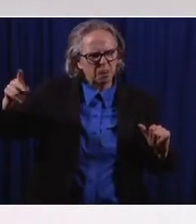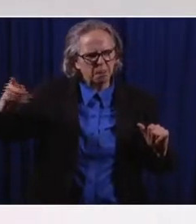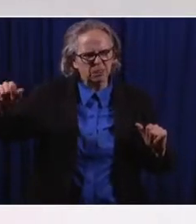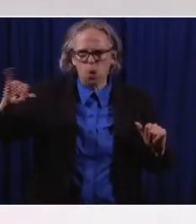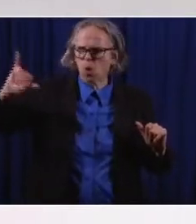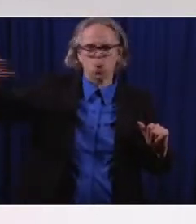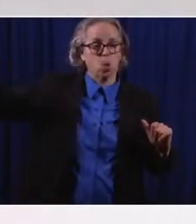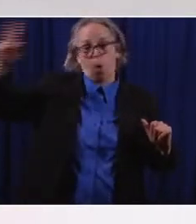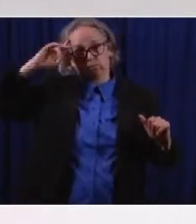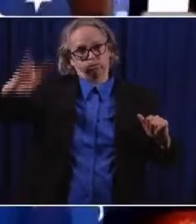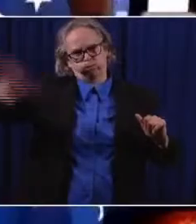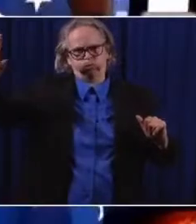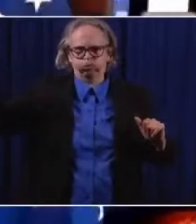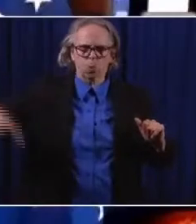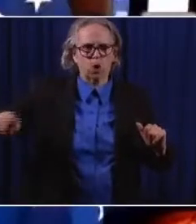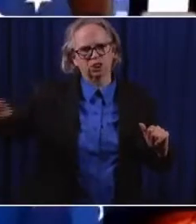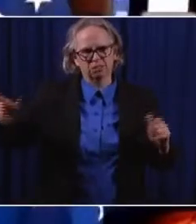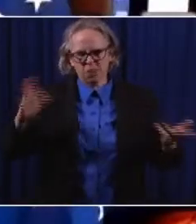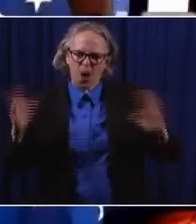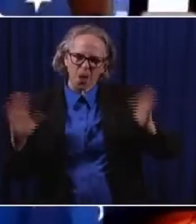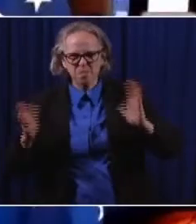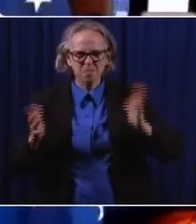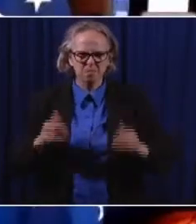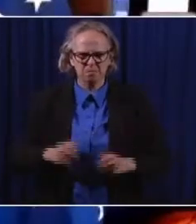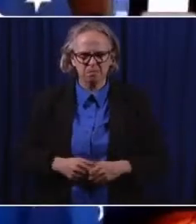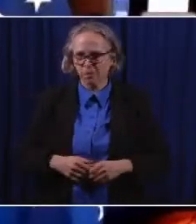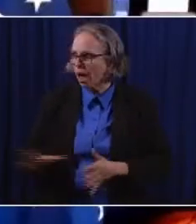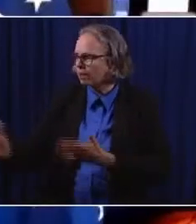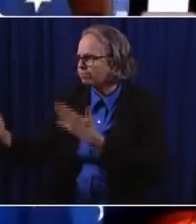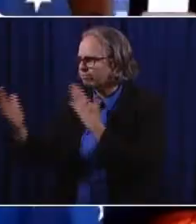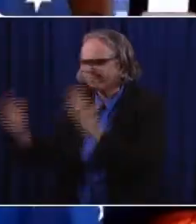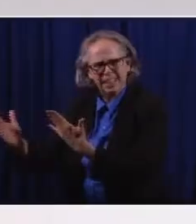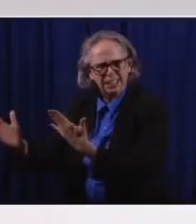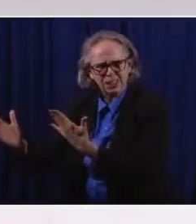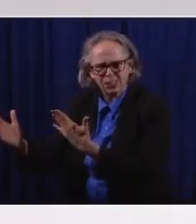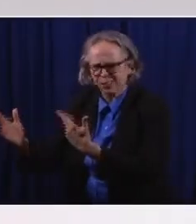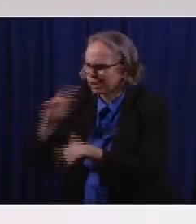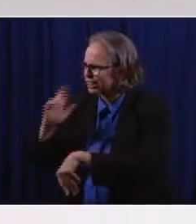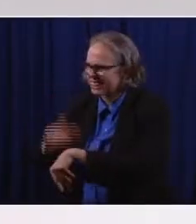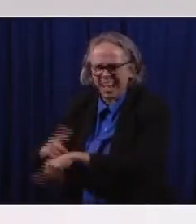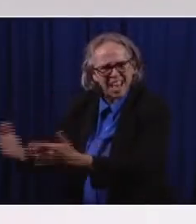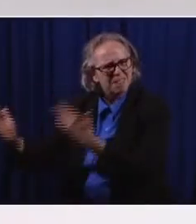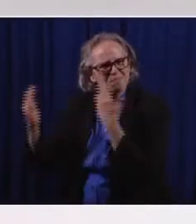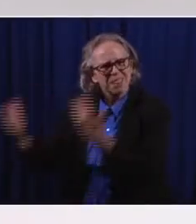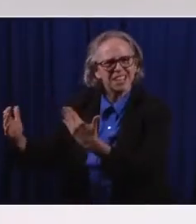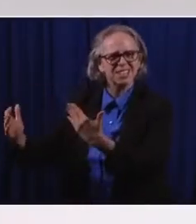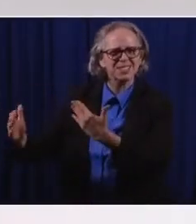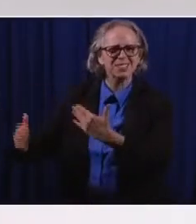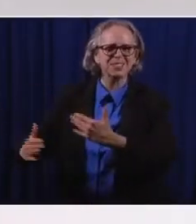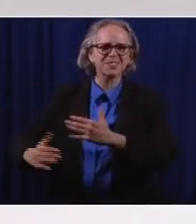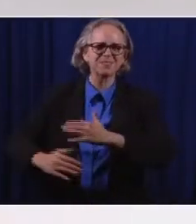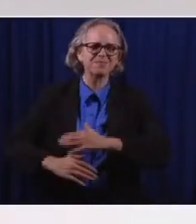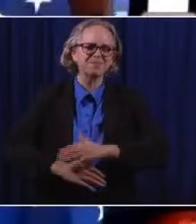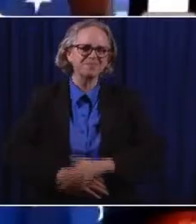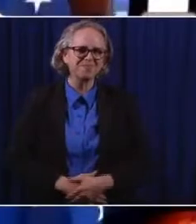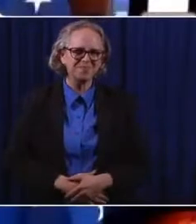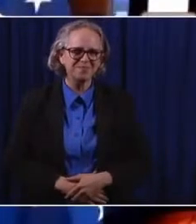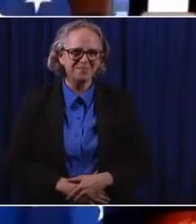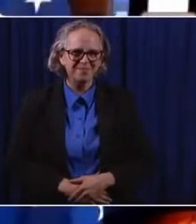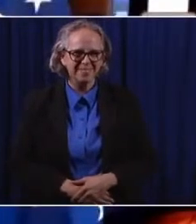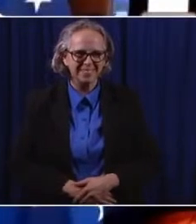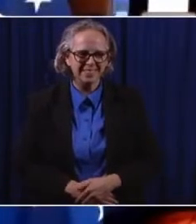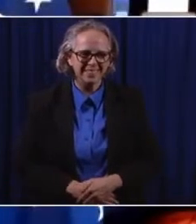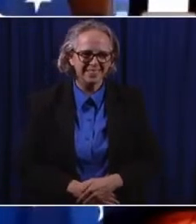So yeah. Well, great. We appreciate your time. Thank you very much. Thank you so much. A couple